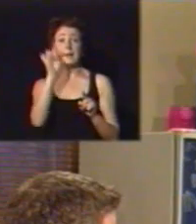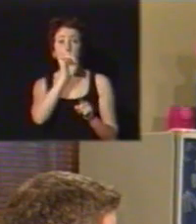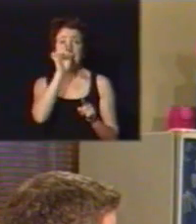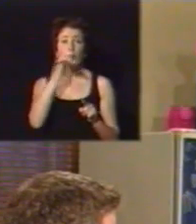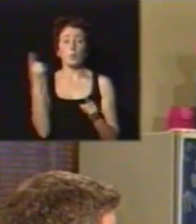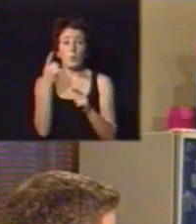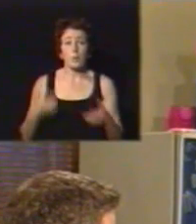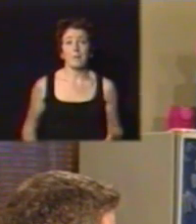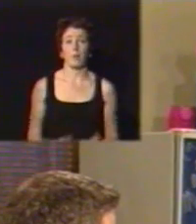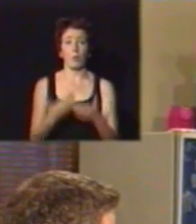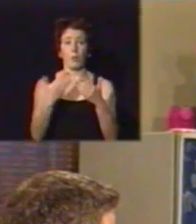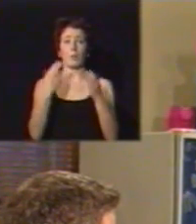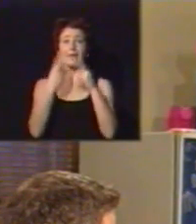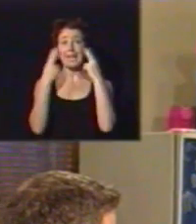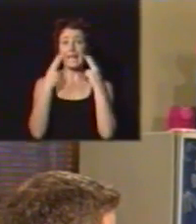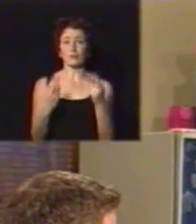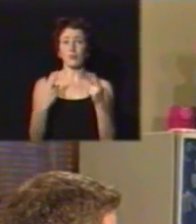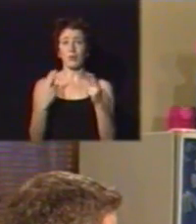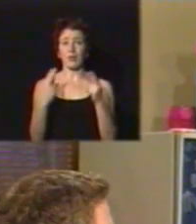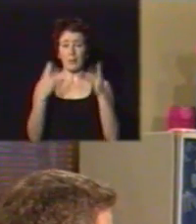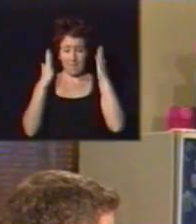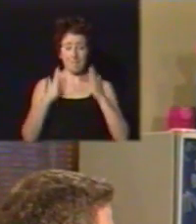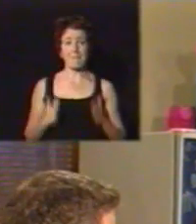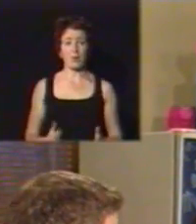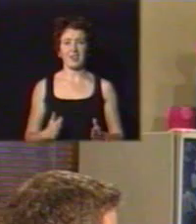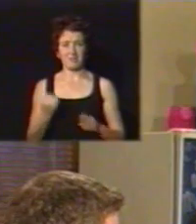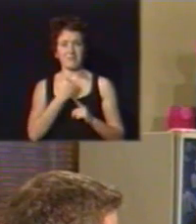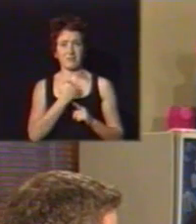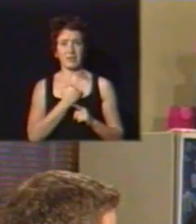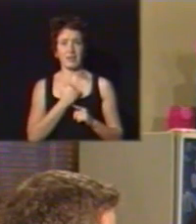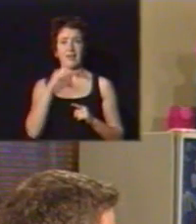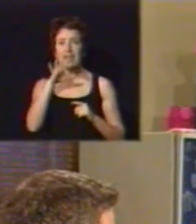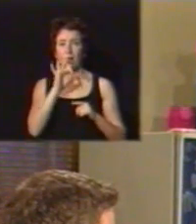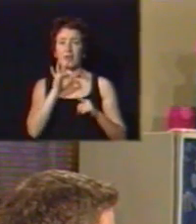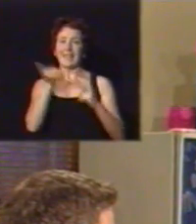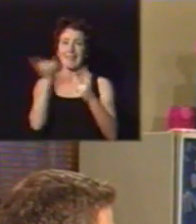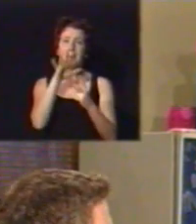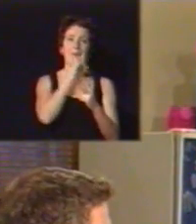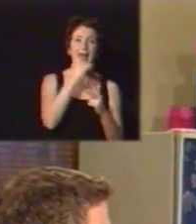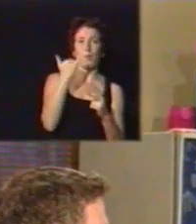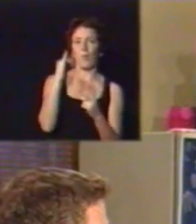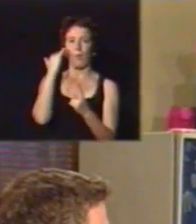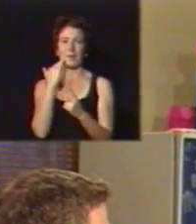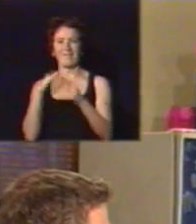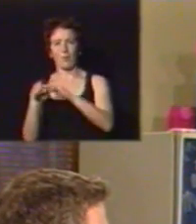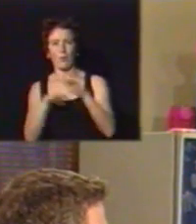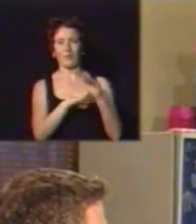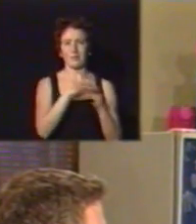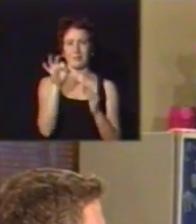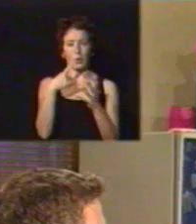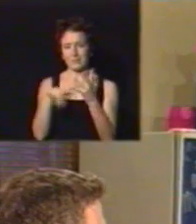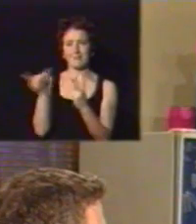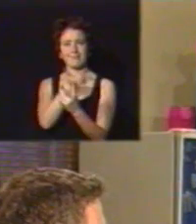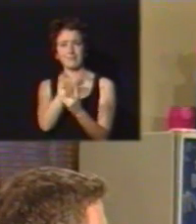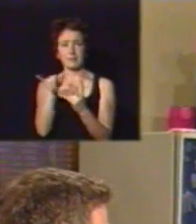were born with a natural biological variation that makes them not completely male or completely female. And another time in